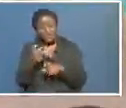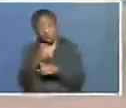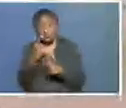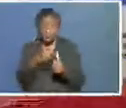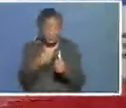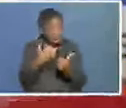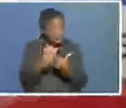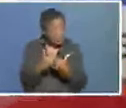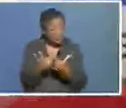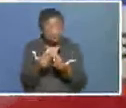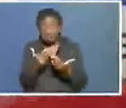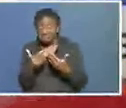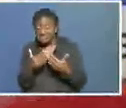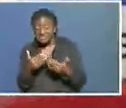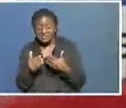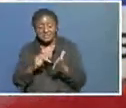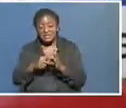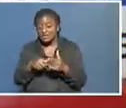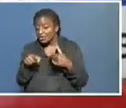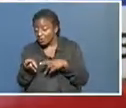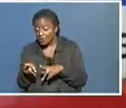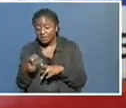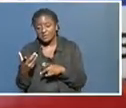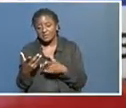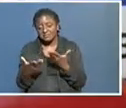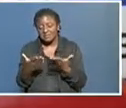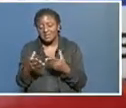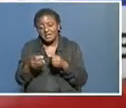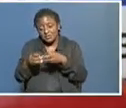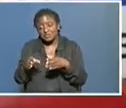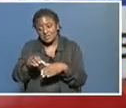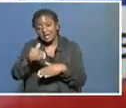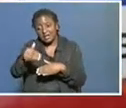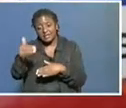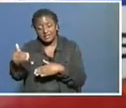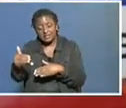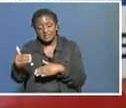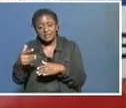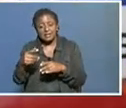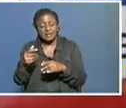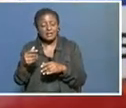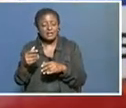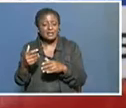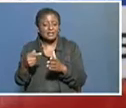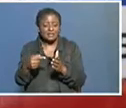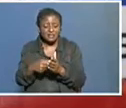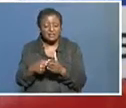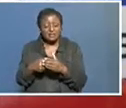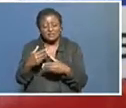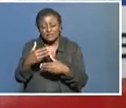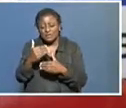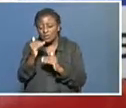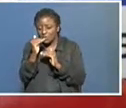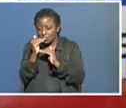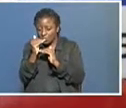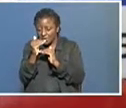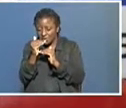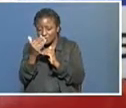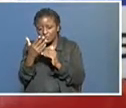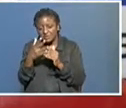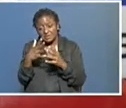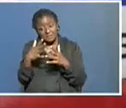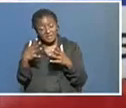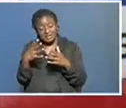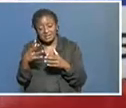anywhere. You might lose your next 4 or 5. So I wouldn't say this window is the biggest window for them. That